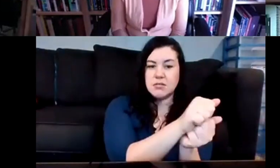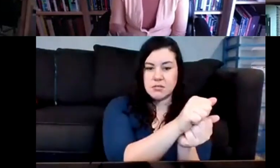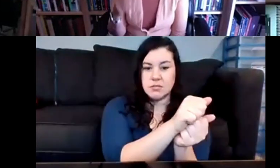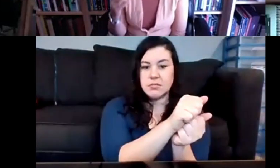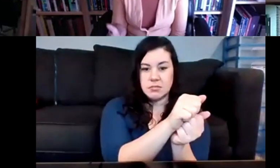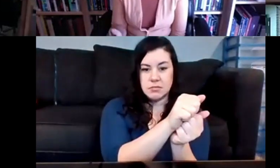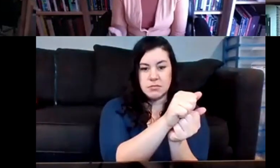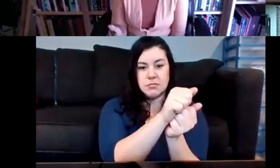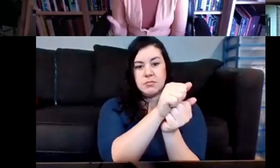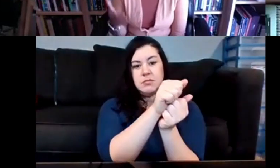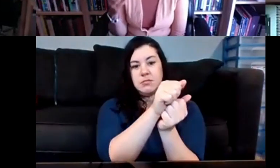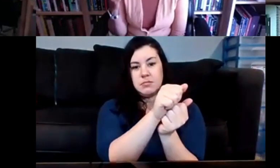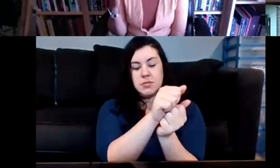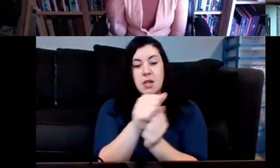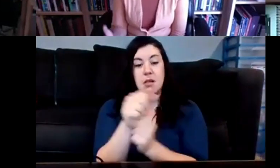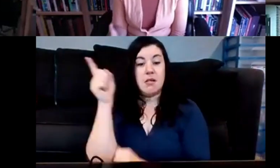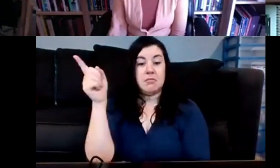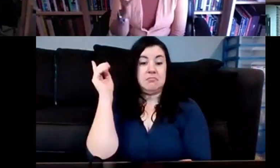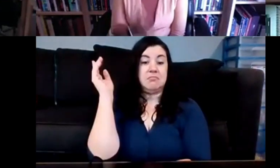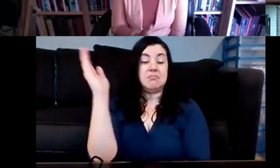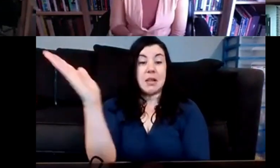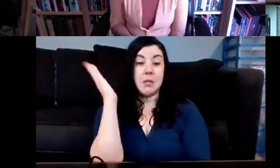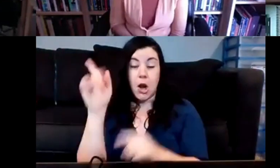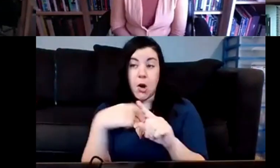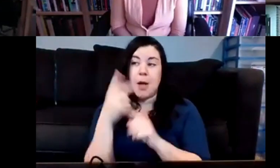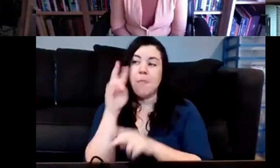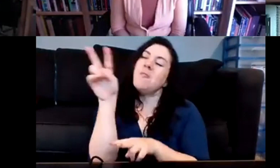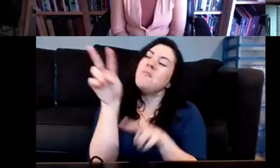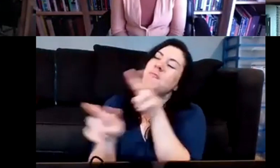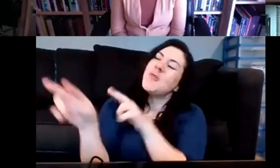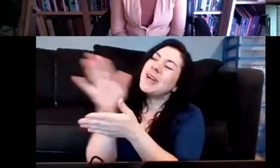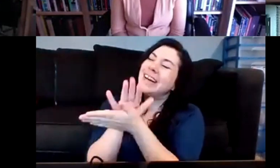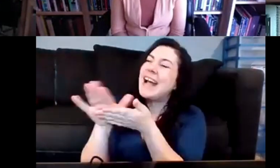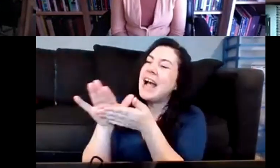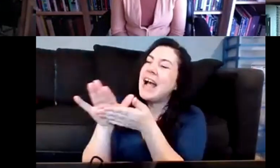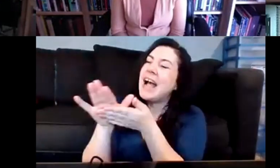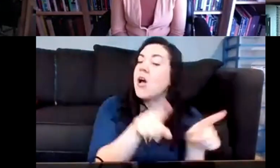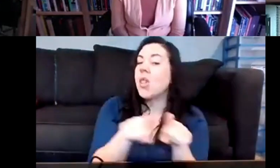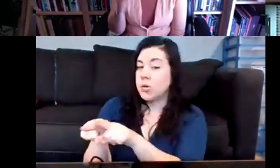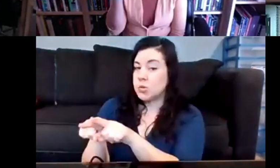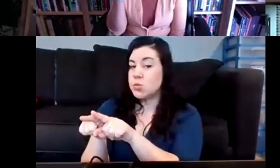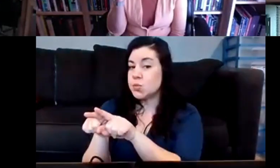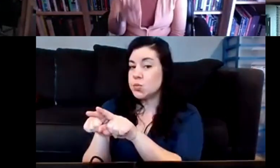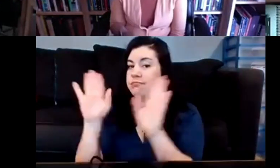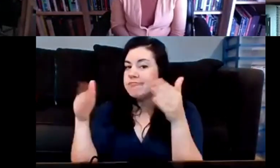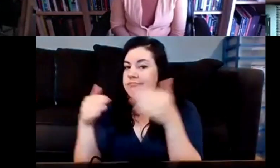as he was lecturing on aesthetics, was also lecturing on race. They are